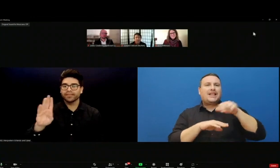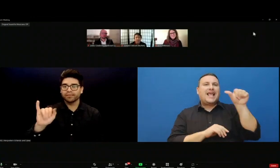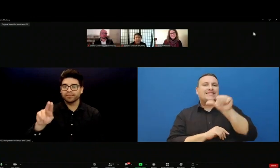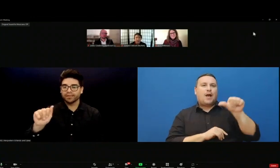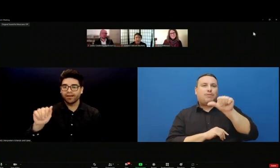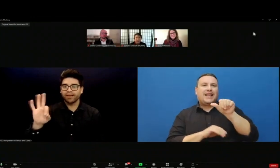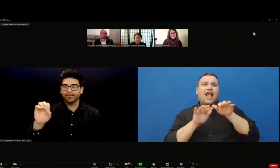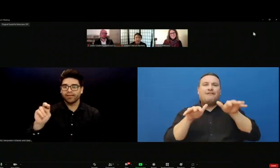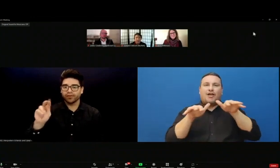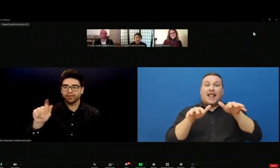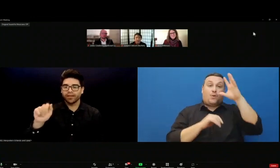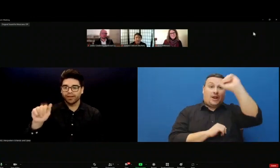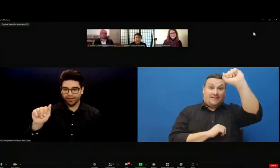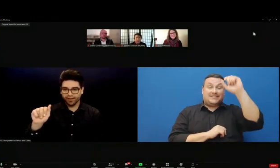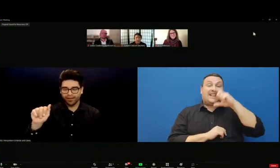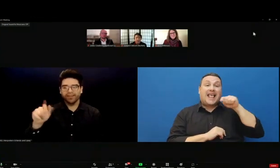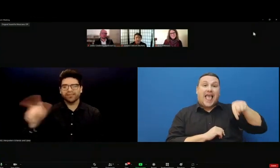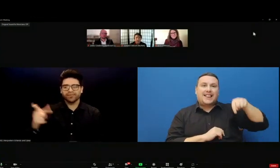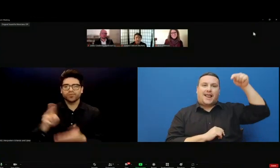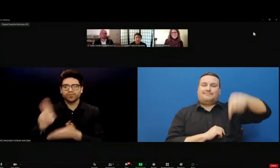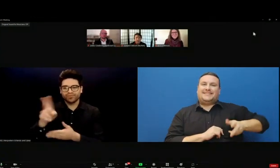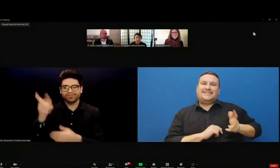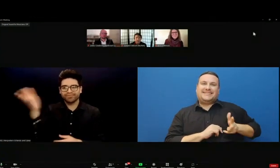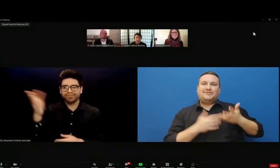University of Catania in Sicily. The floor is yours.